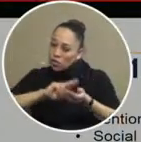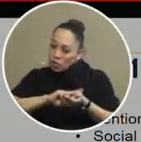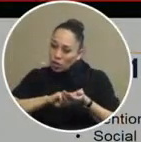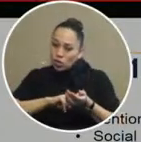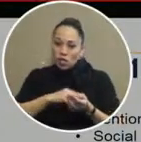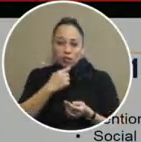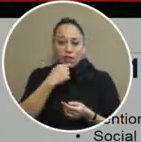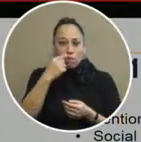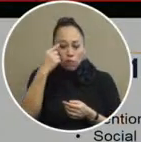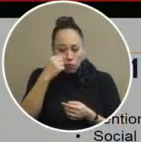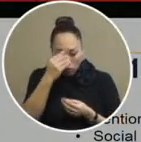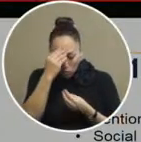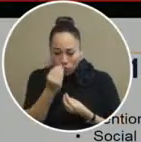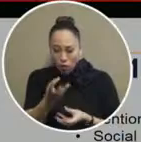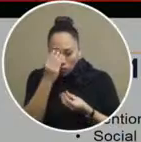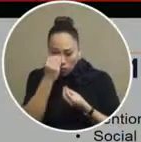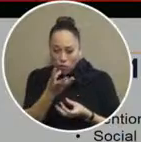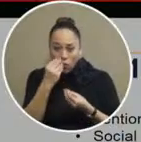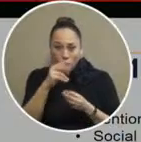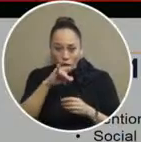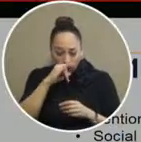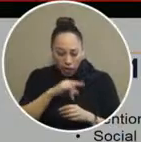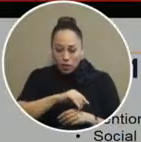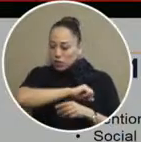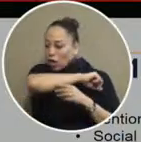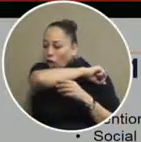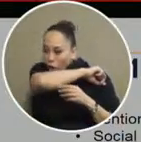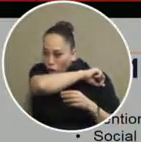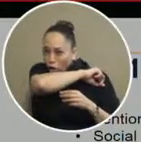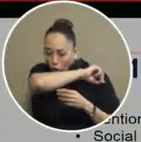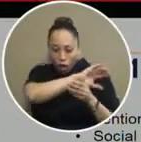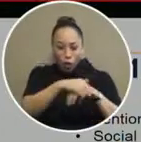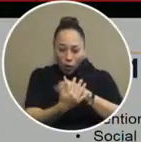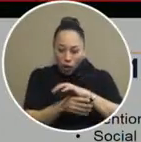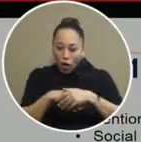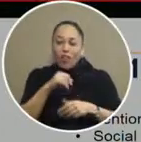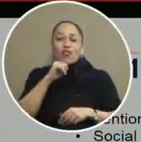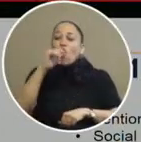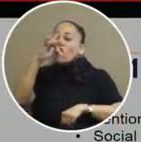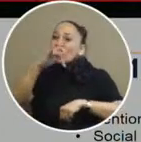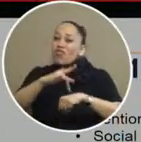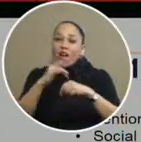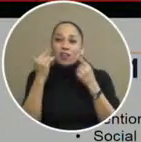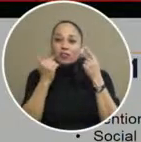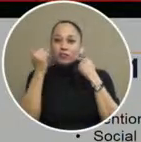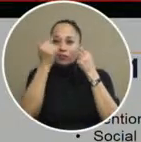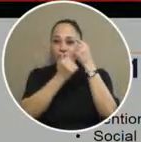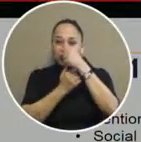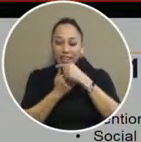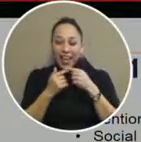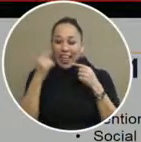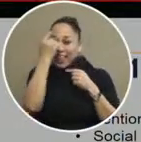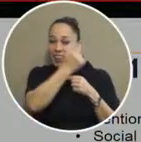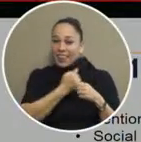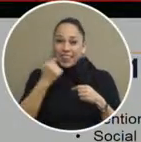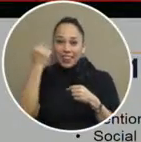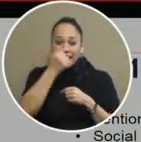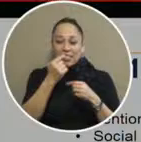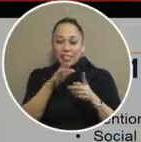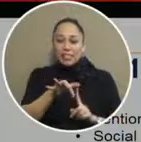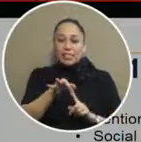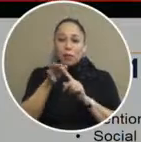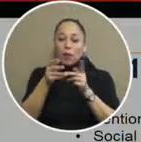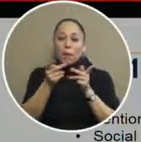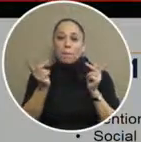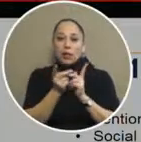to cover their cough, to wash their hands, don't touch your face, because the face is the main door of entrance of any respiratory virus